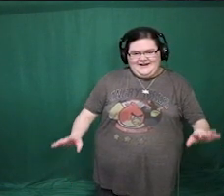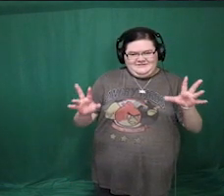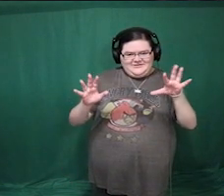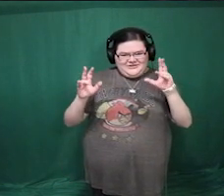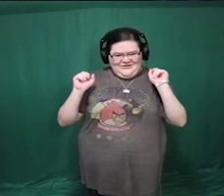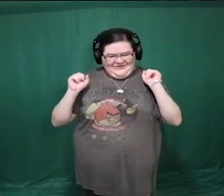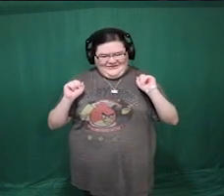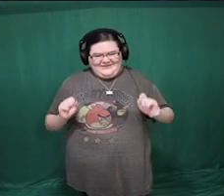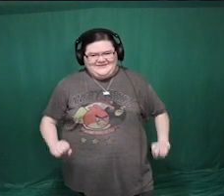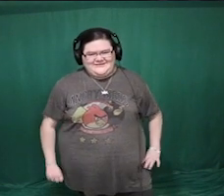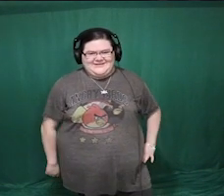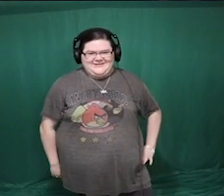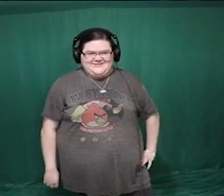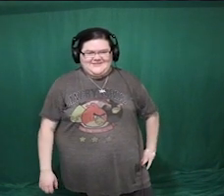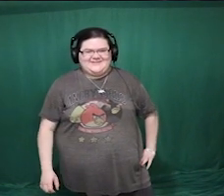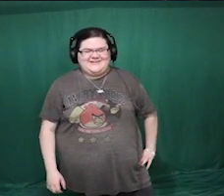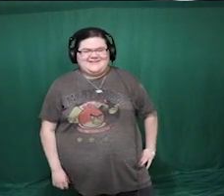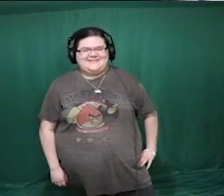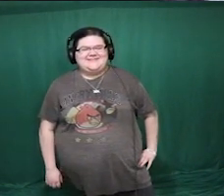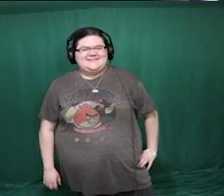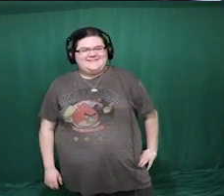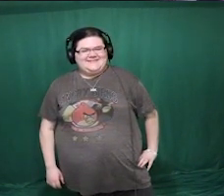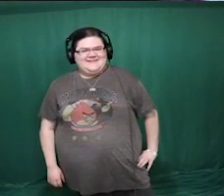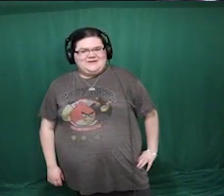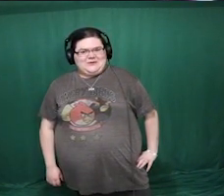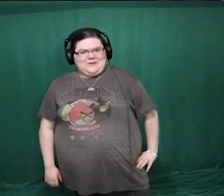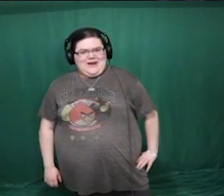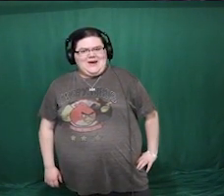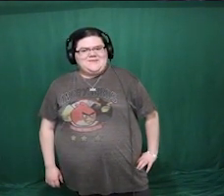We haven't even got a slice. Round two. What do we got?